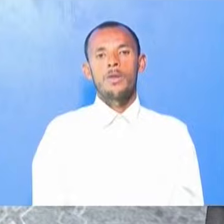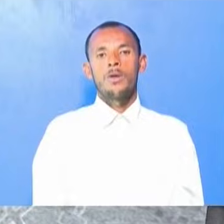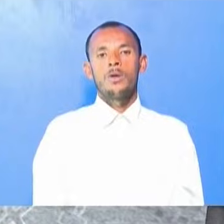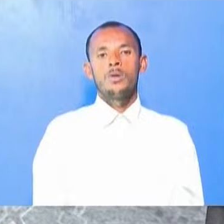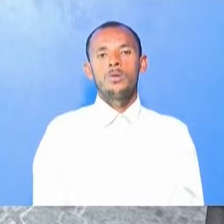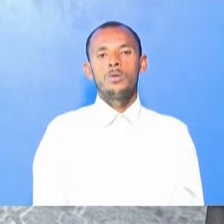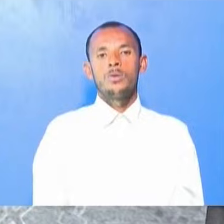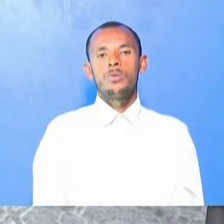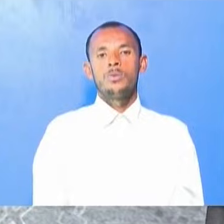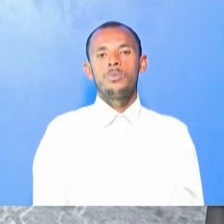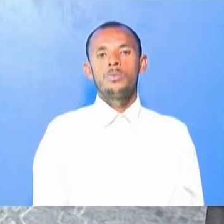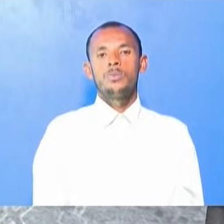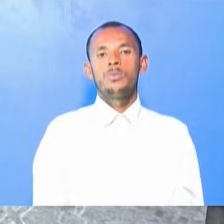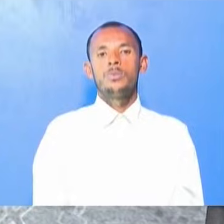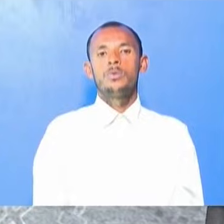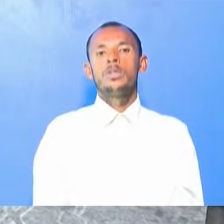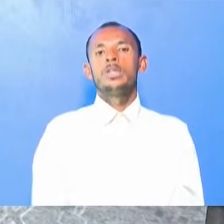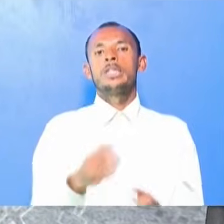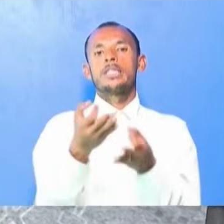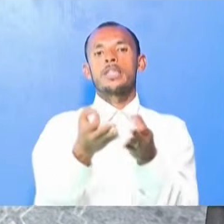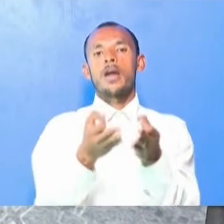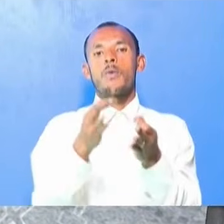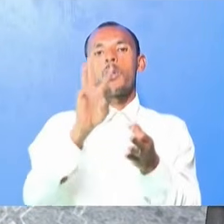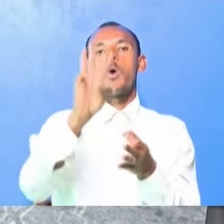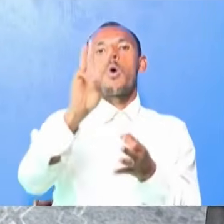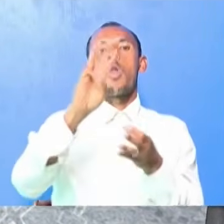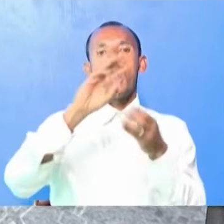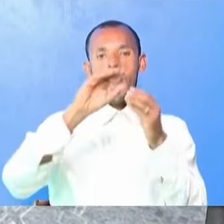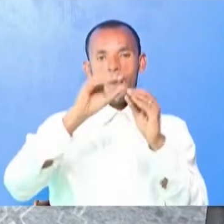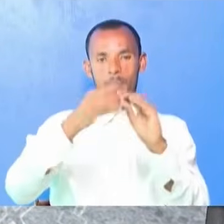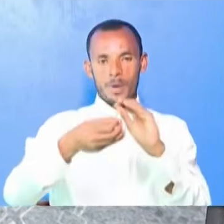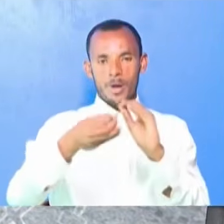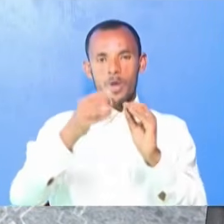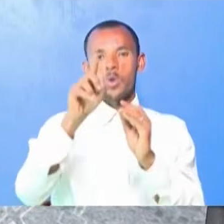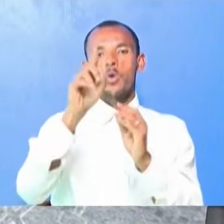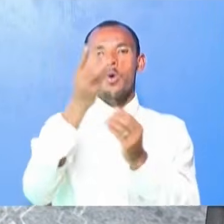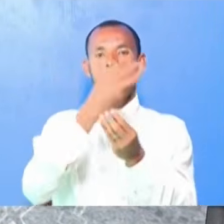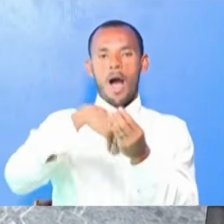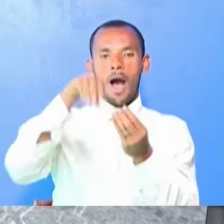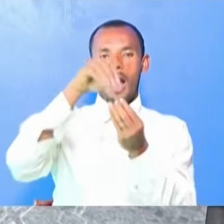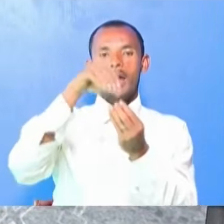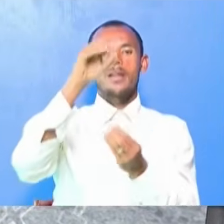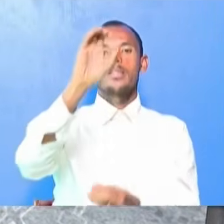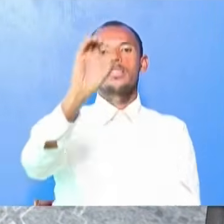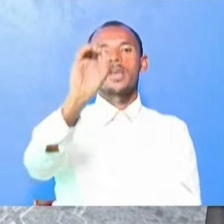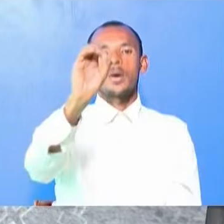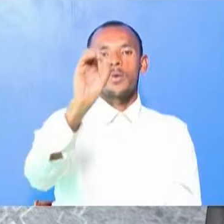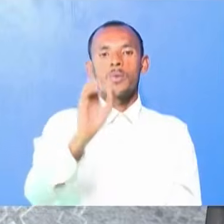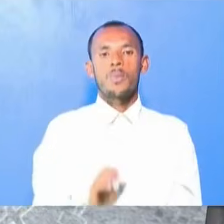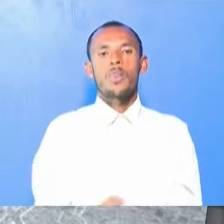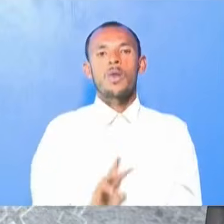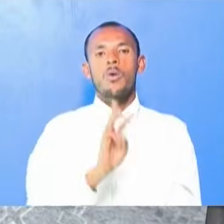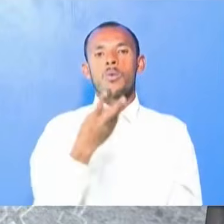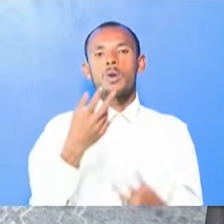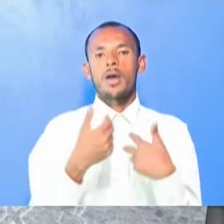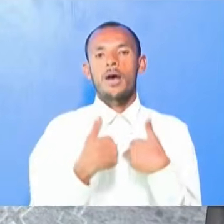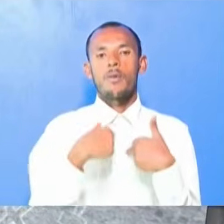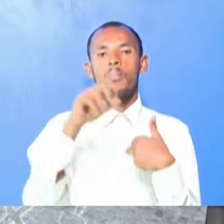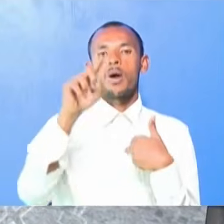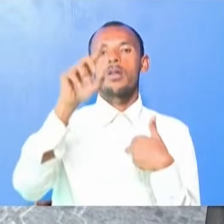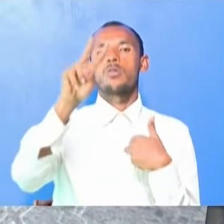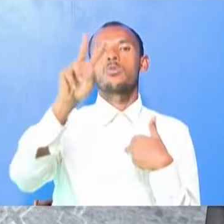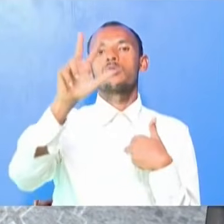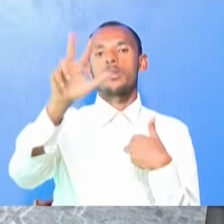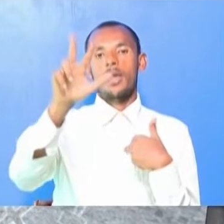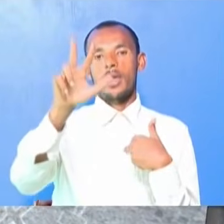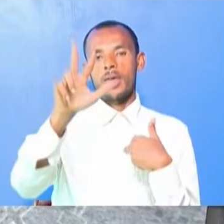to describe set of whole number on this set, you add 0 on it. So we have 1, 2, 3 on